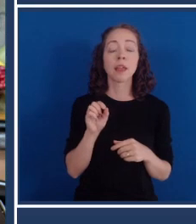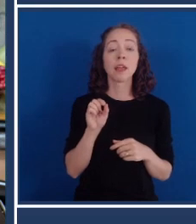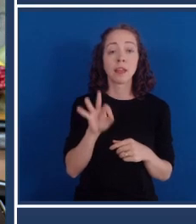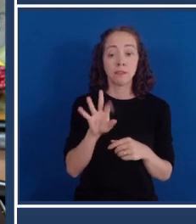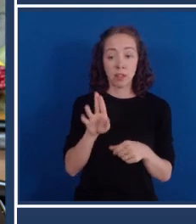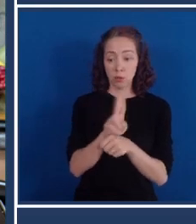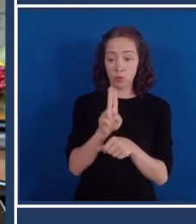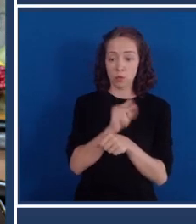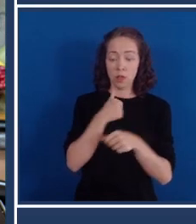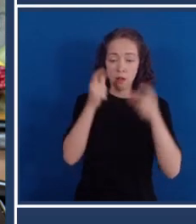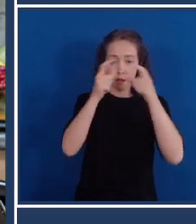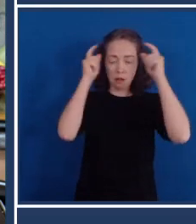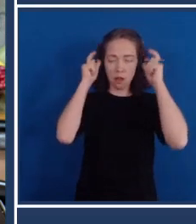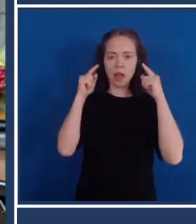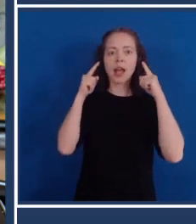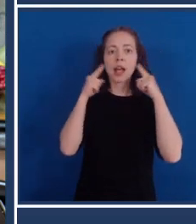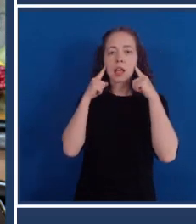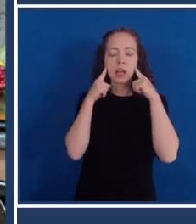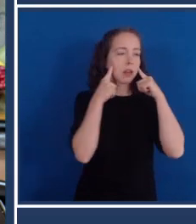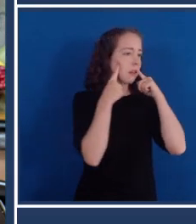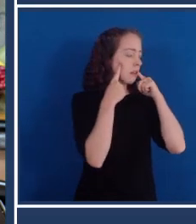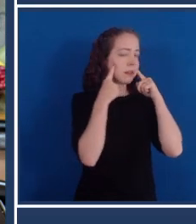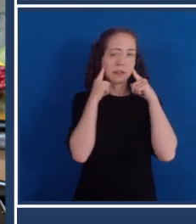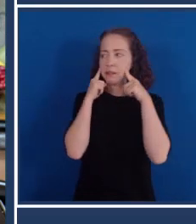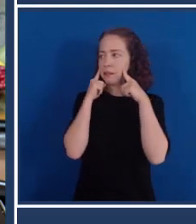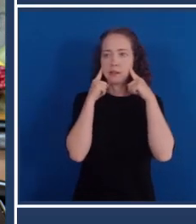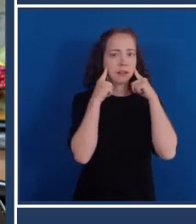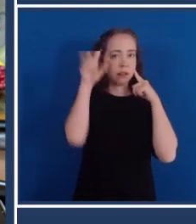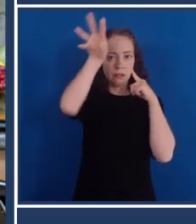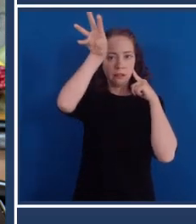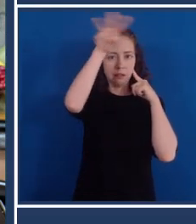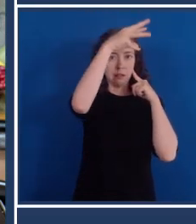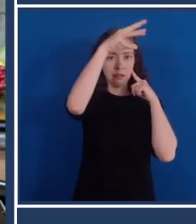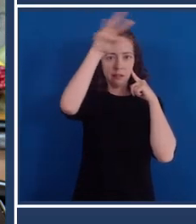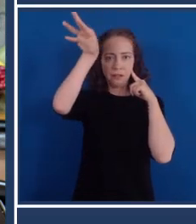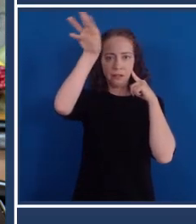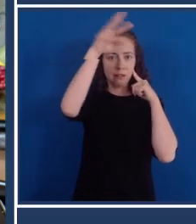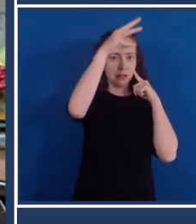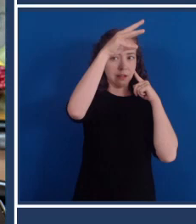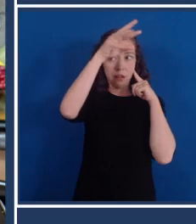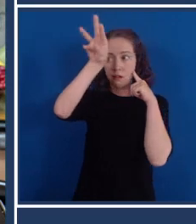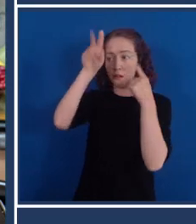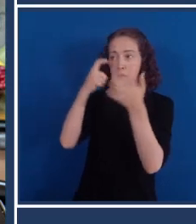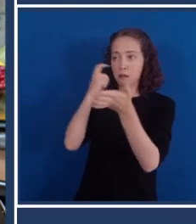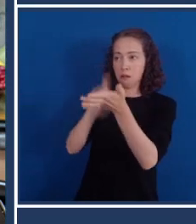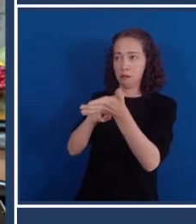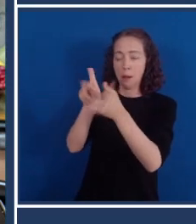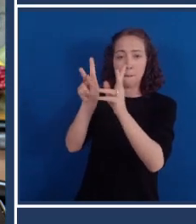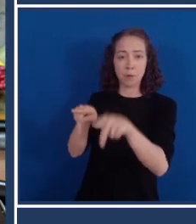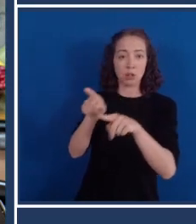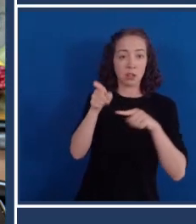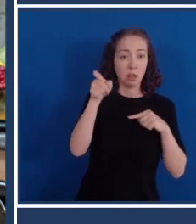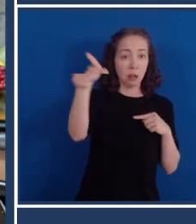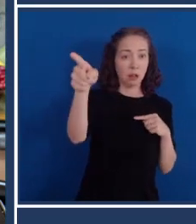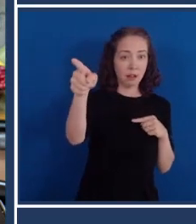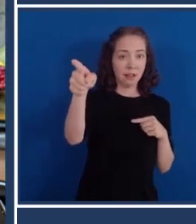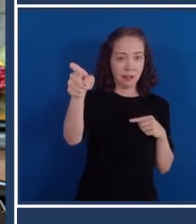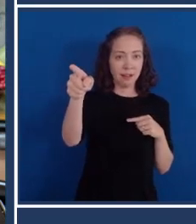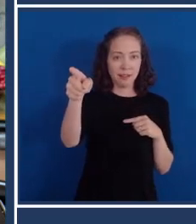right until the camera in the front of his headband points at a person who is on the far side of the kitchen